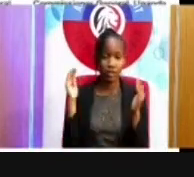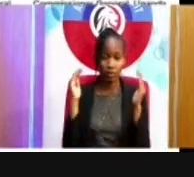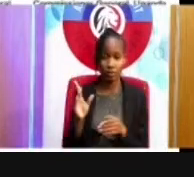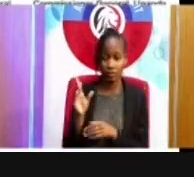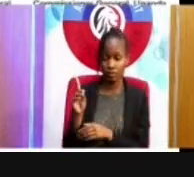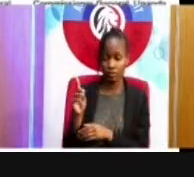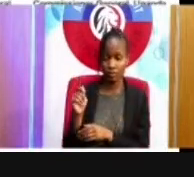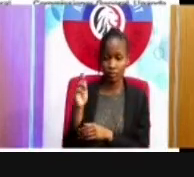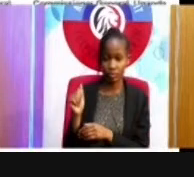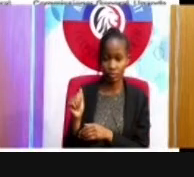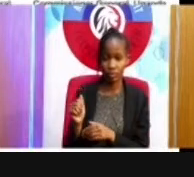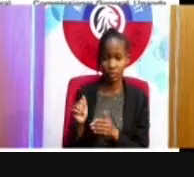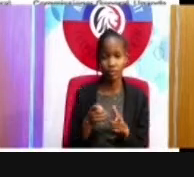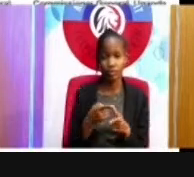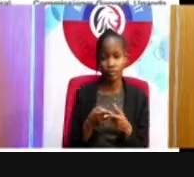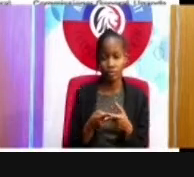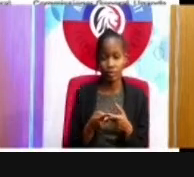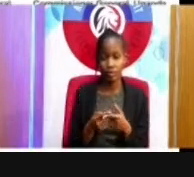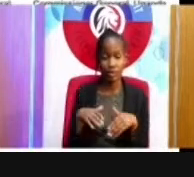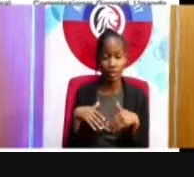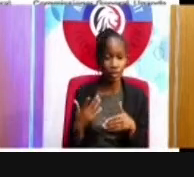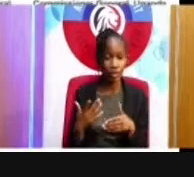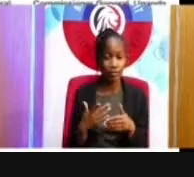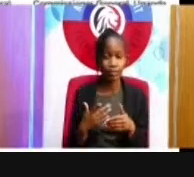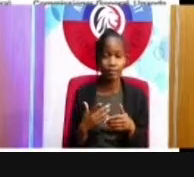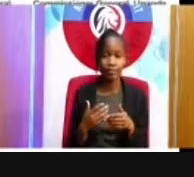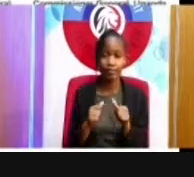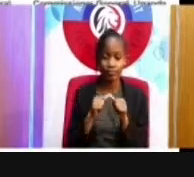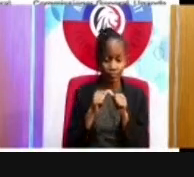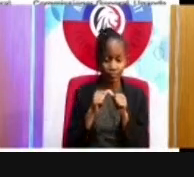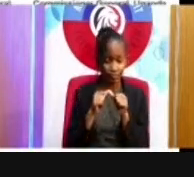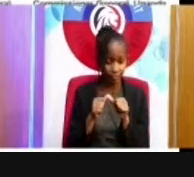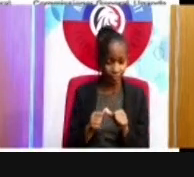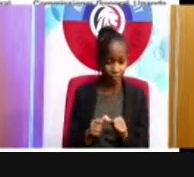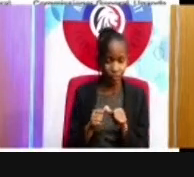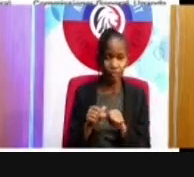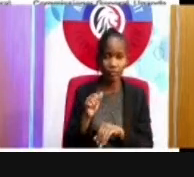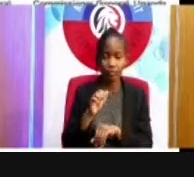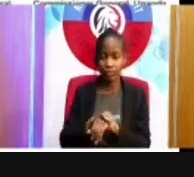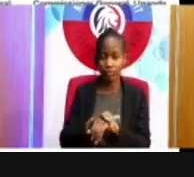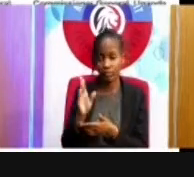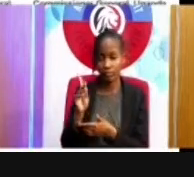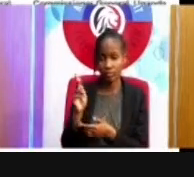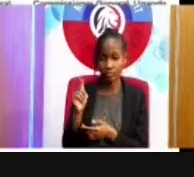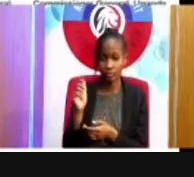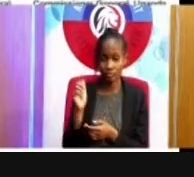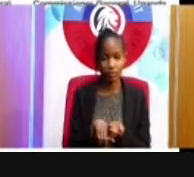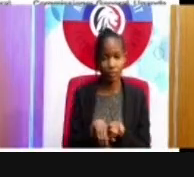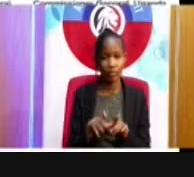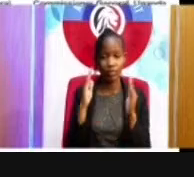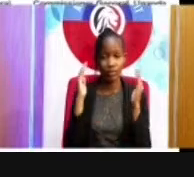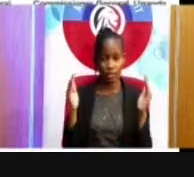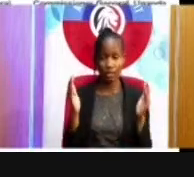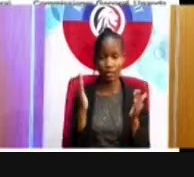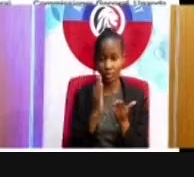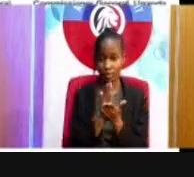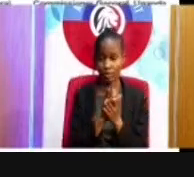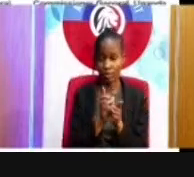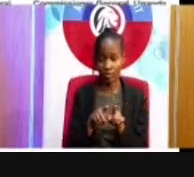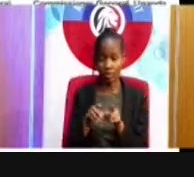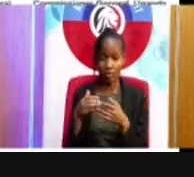player. That's why we're pushing towards getting more data scientists on board to also touch on what know it.